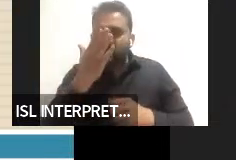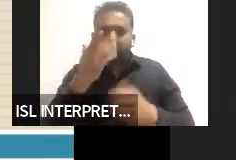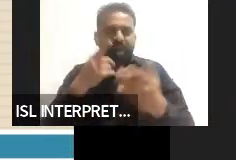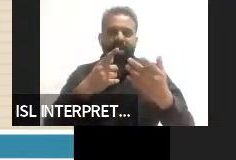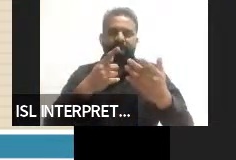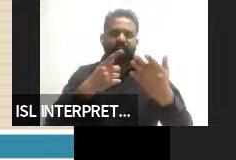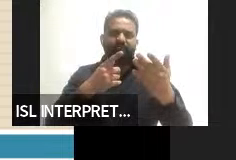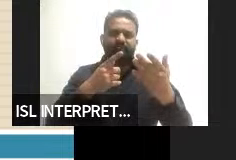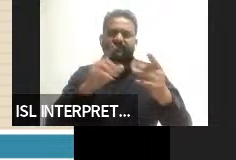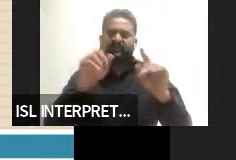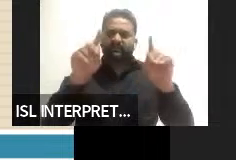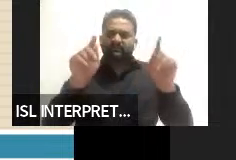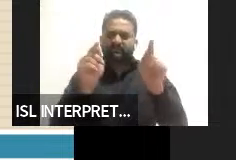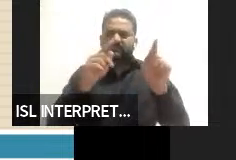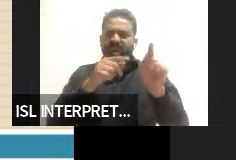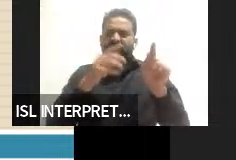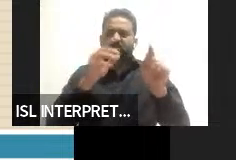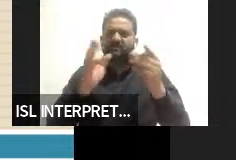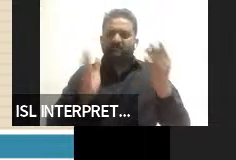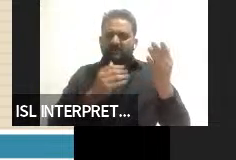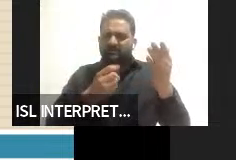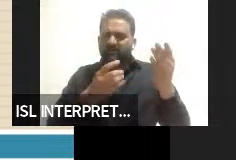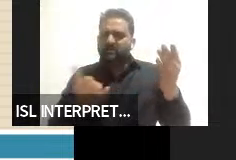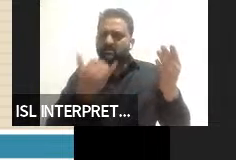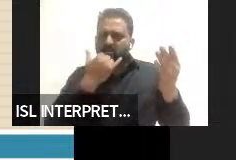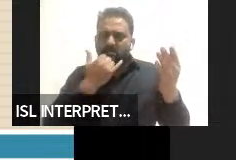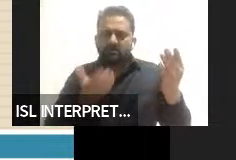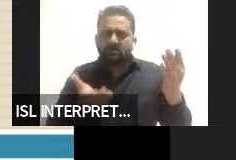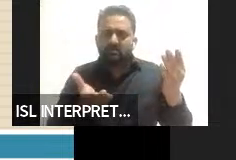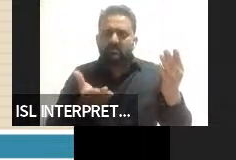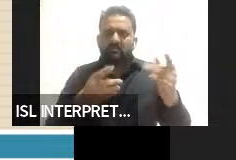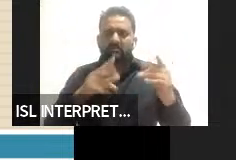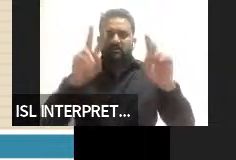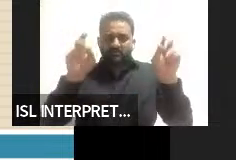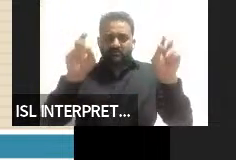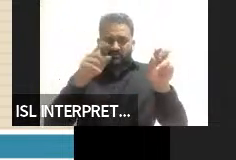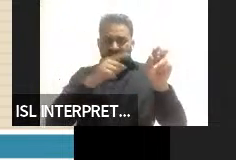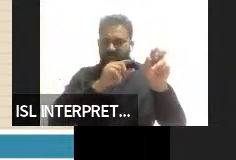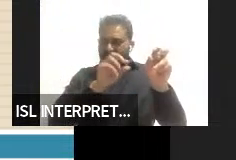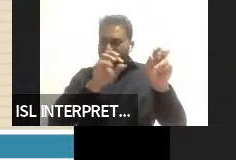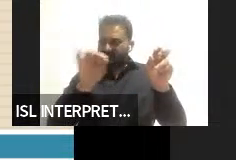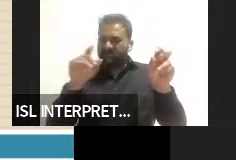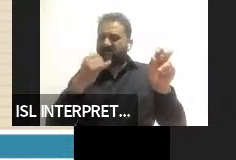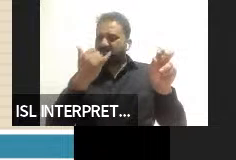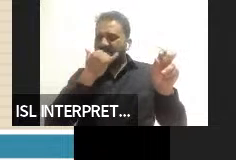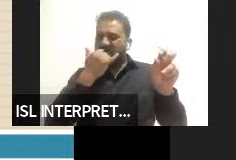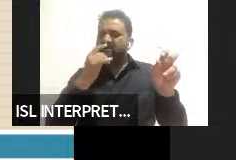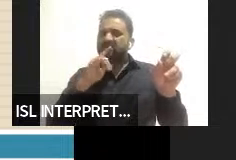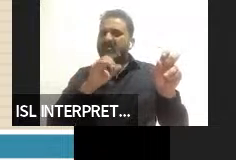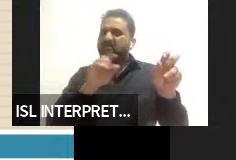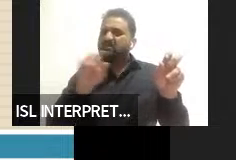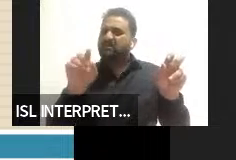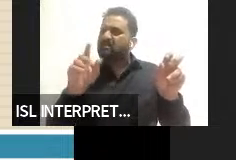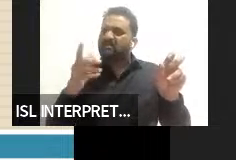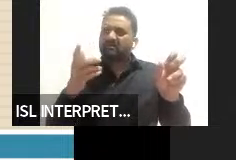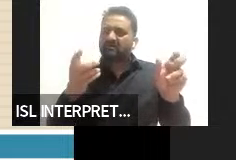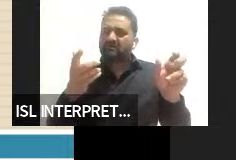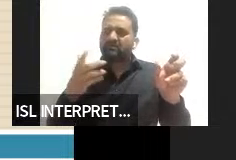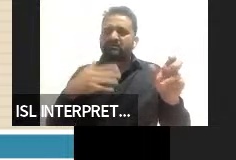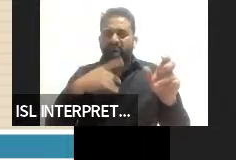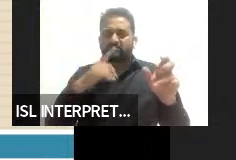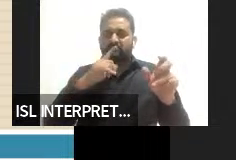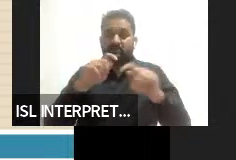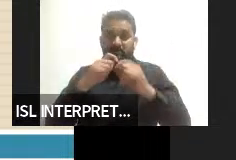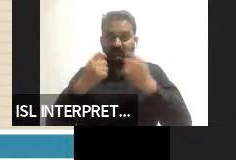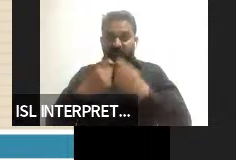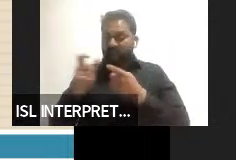were wrong, page numbers were wrong. What the quotation says, it is not exactly the same. We trust our team